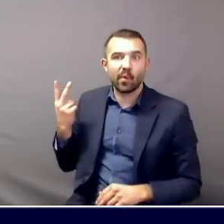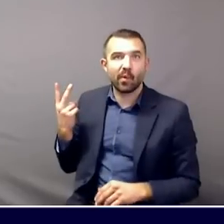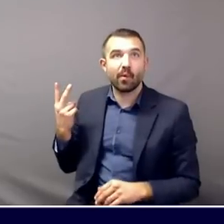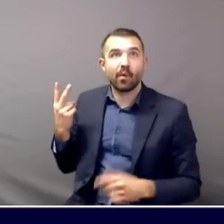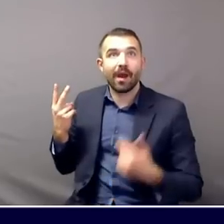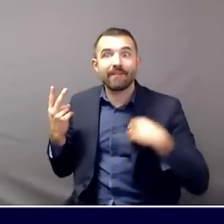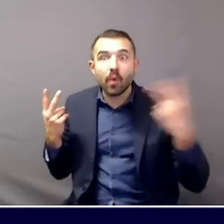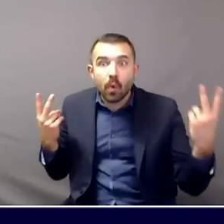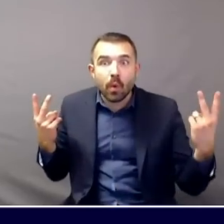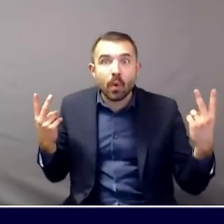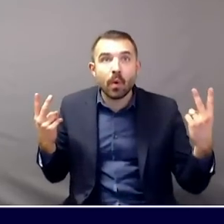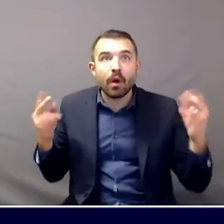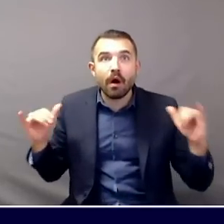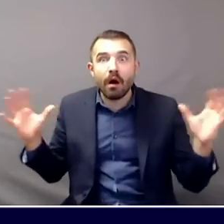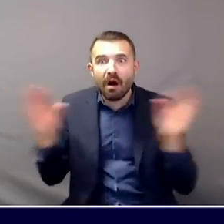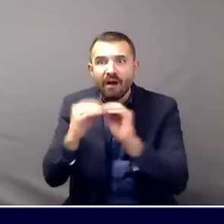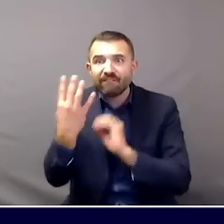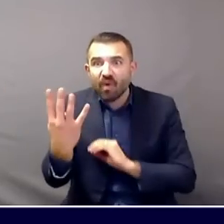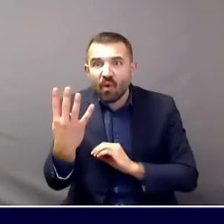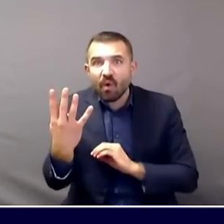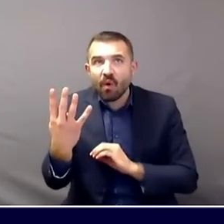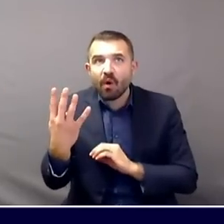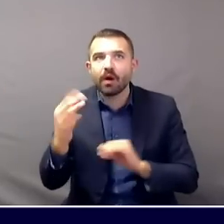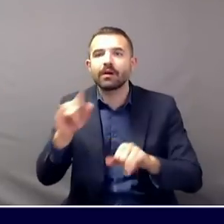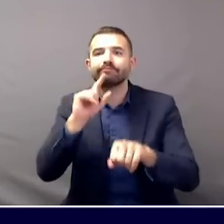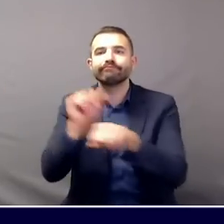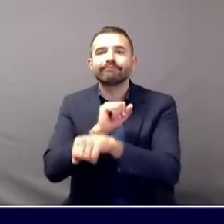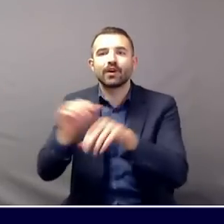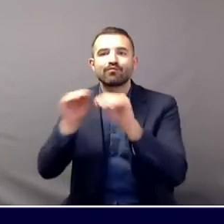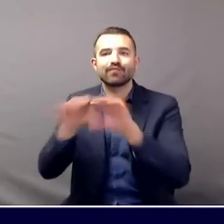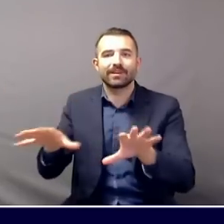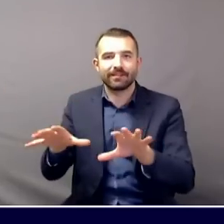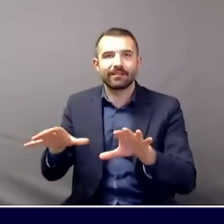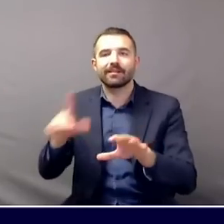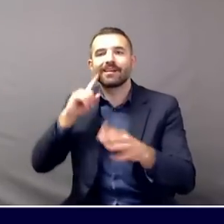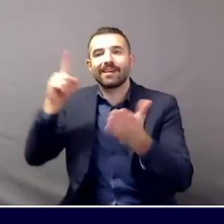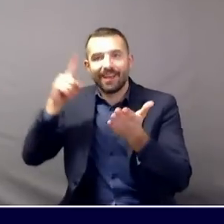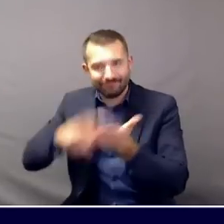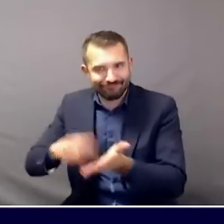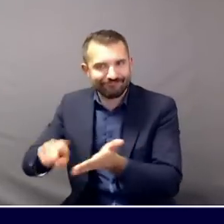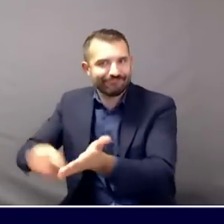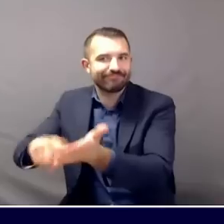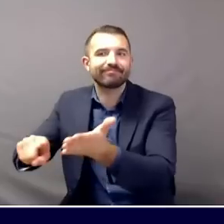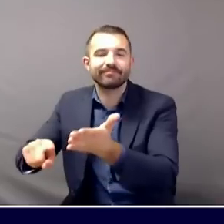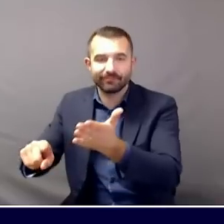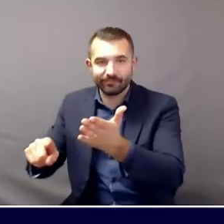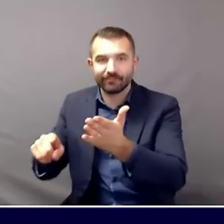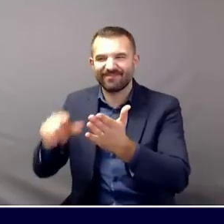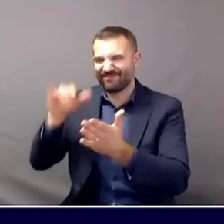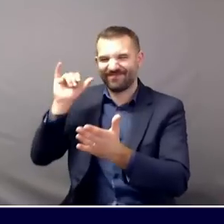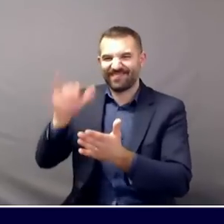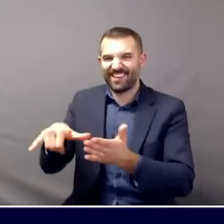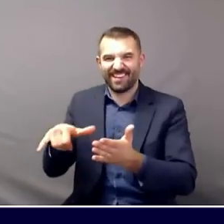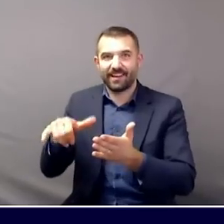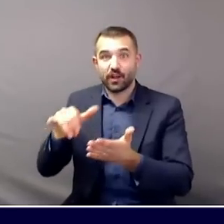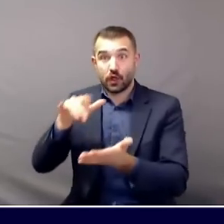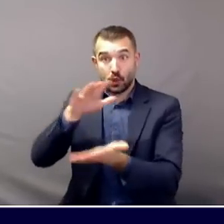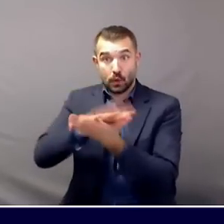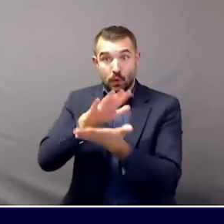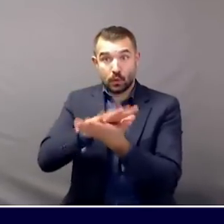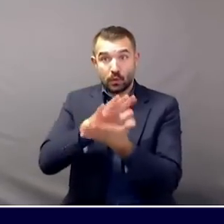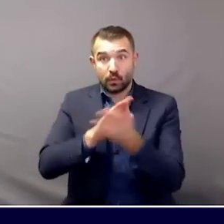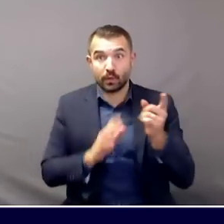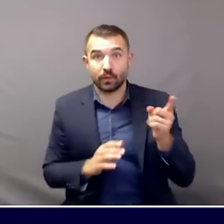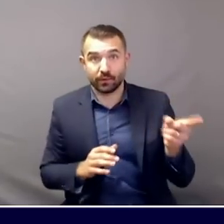not a singular pathway. But with respect to schools, we have a very good relationship with the Department of Education, who has